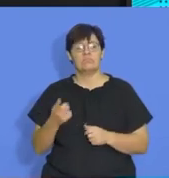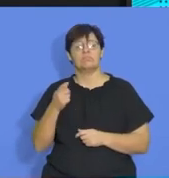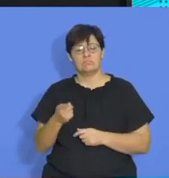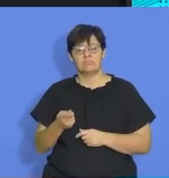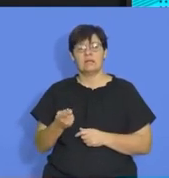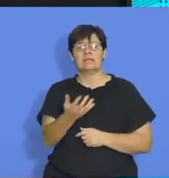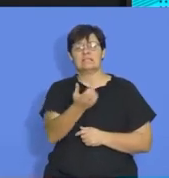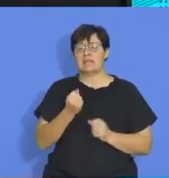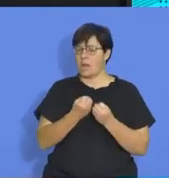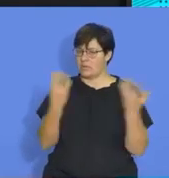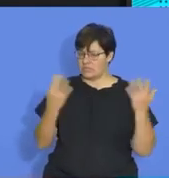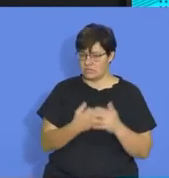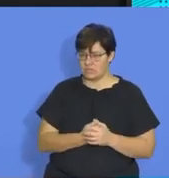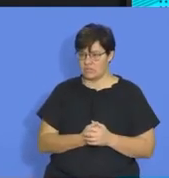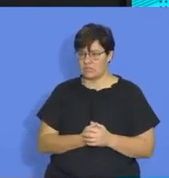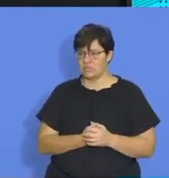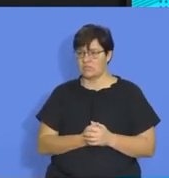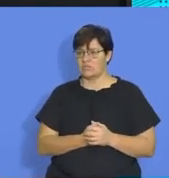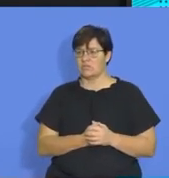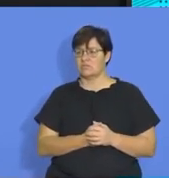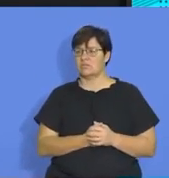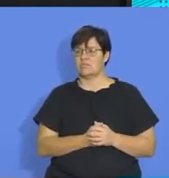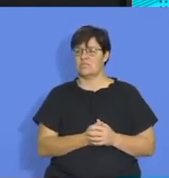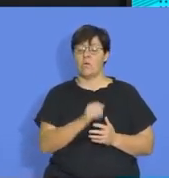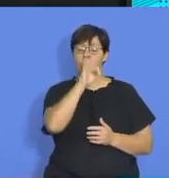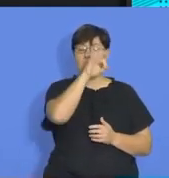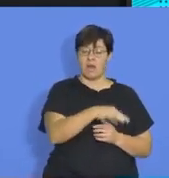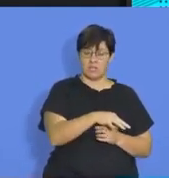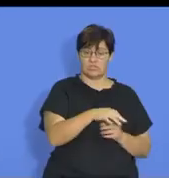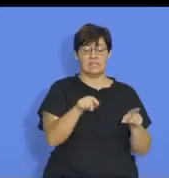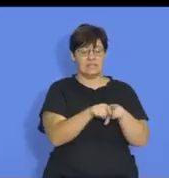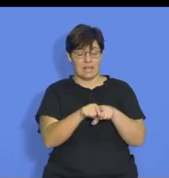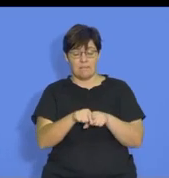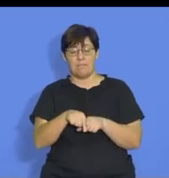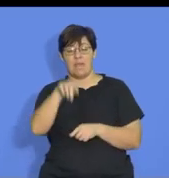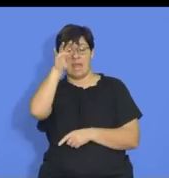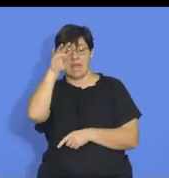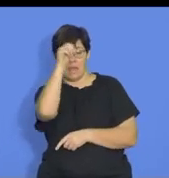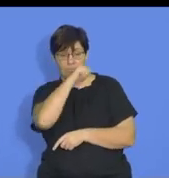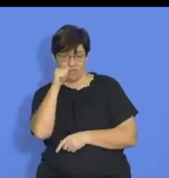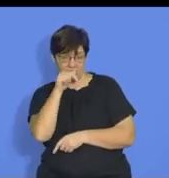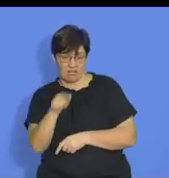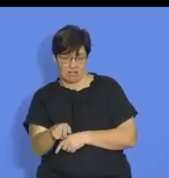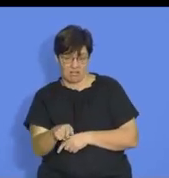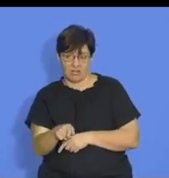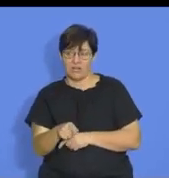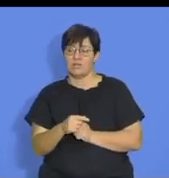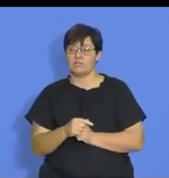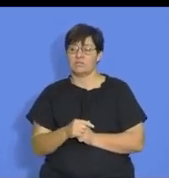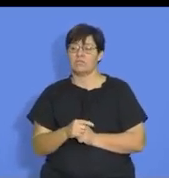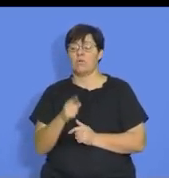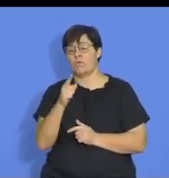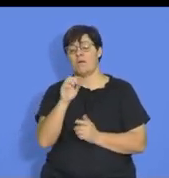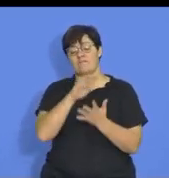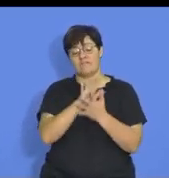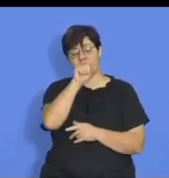let's quickly calculate how much has Candace taken. So remember, she's taken the salary for March and April.